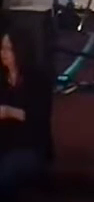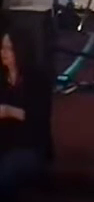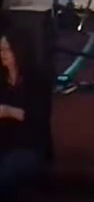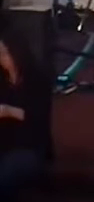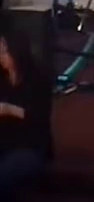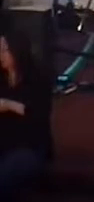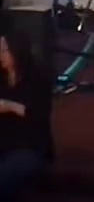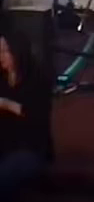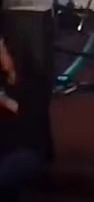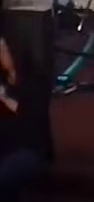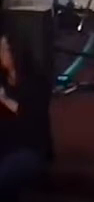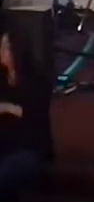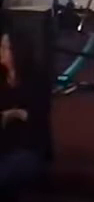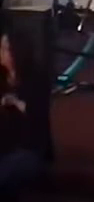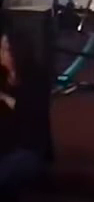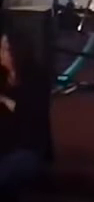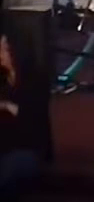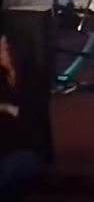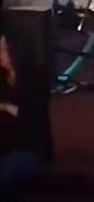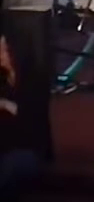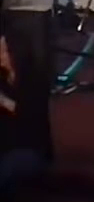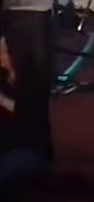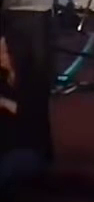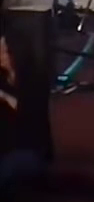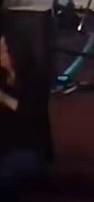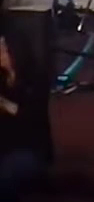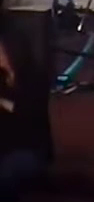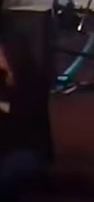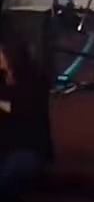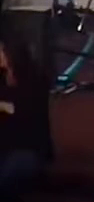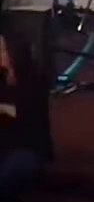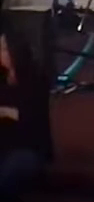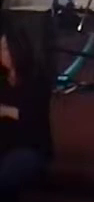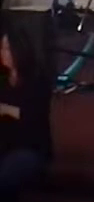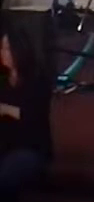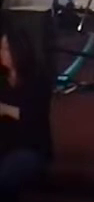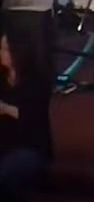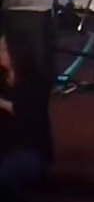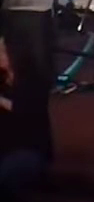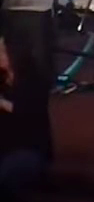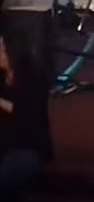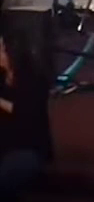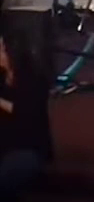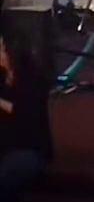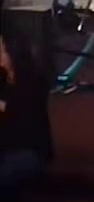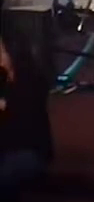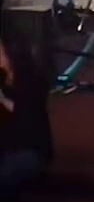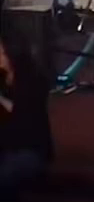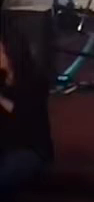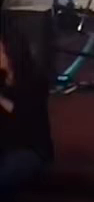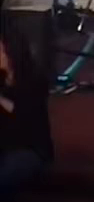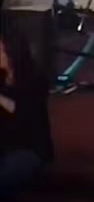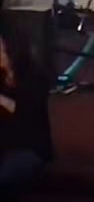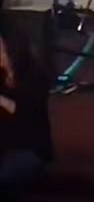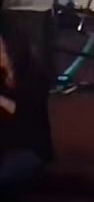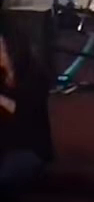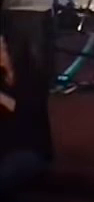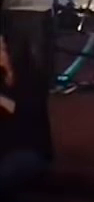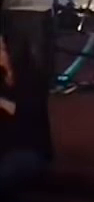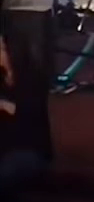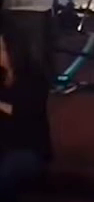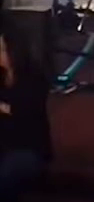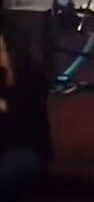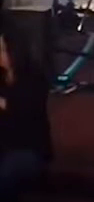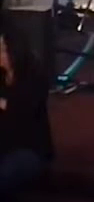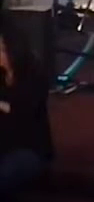people were baptized on the day of Pentecost. 5,000, not counting women and children, were saved at the preaching of Peter and John in